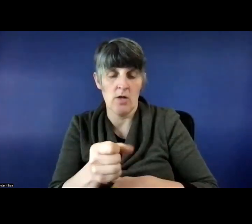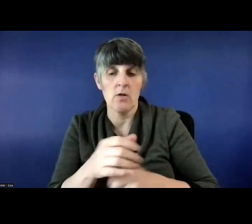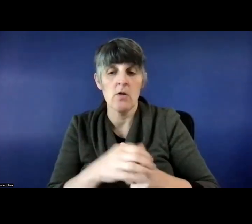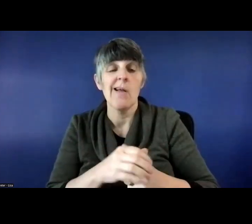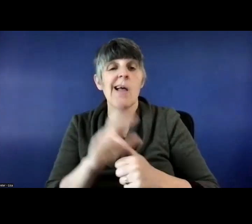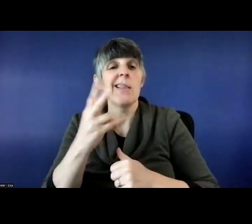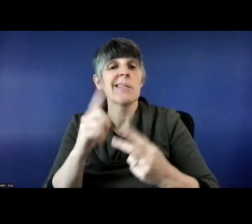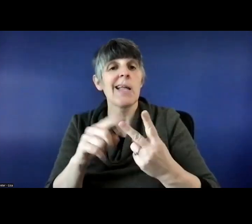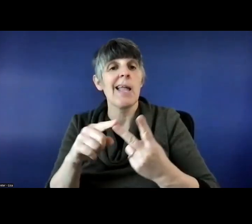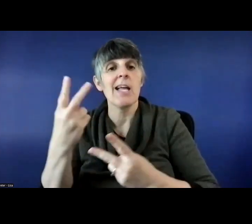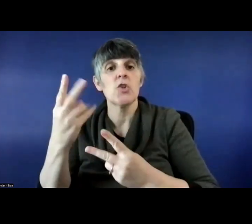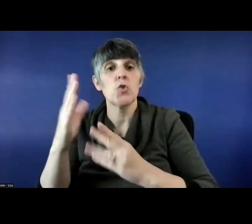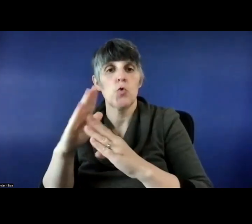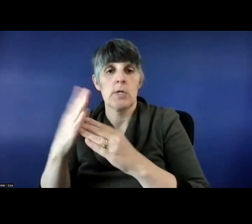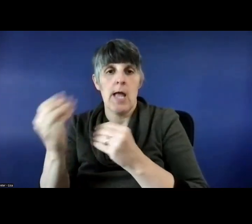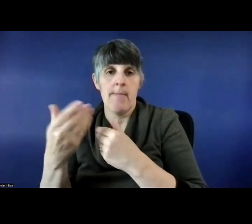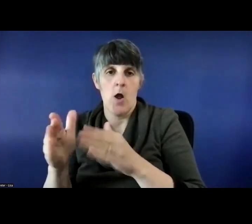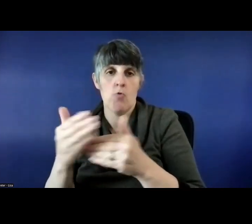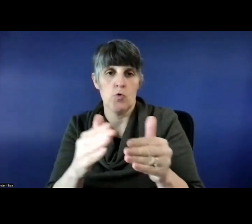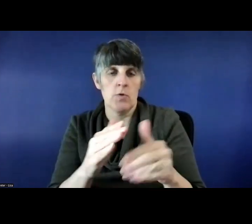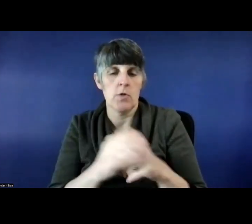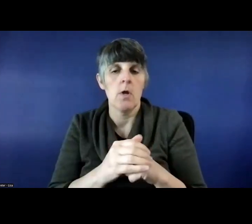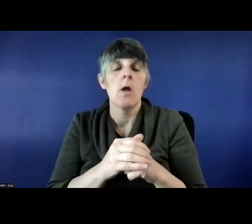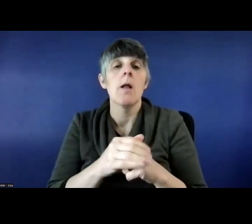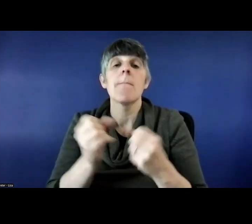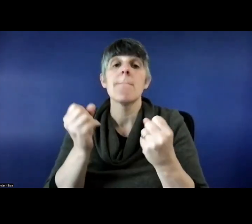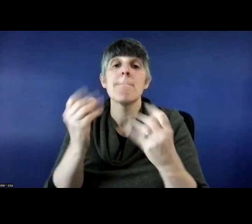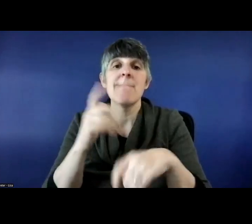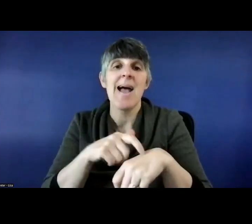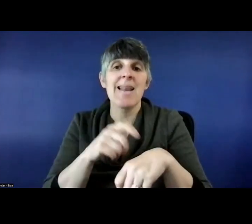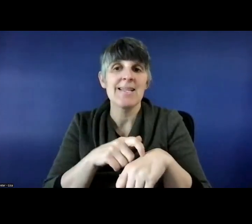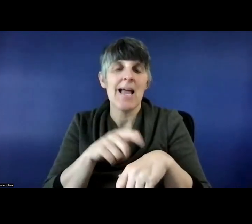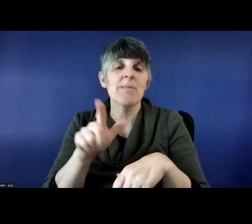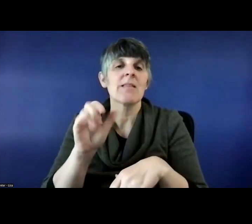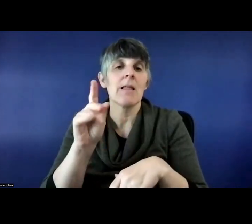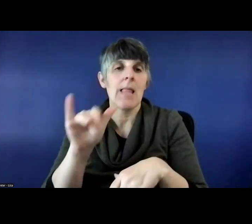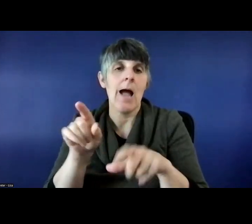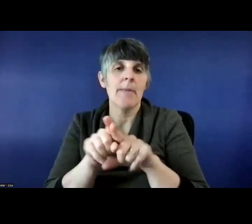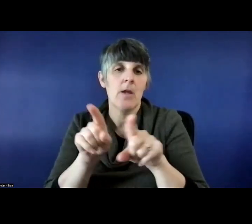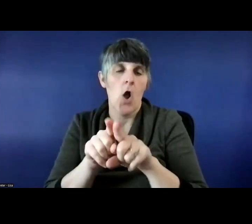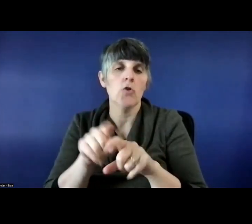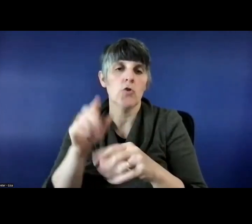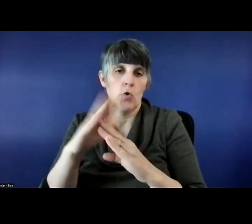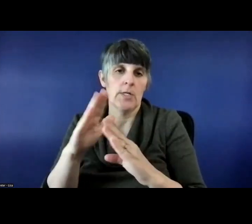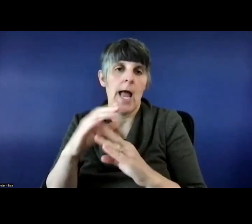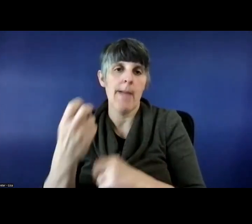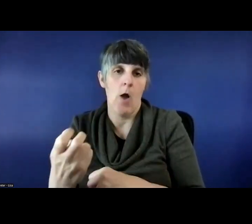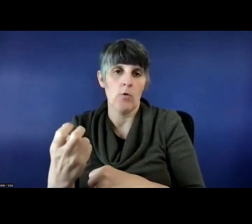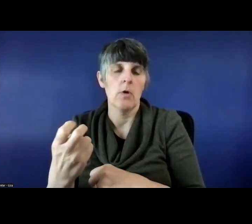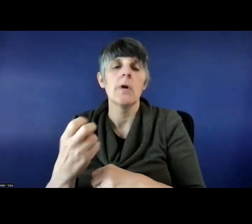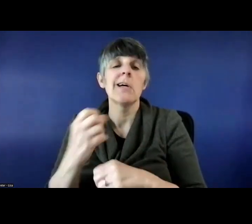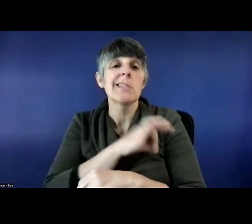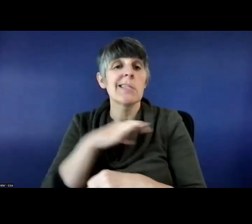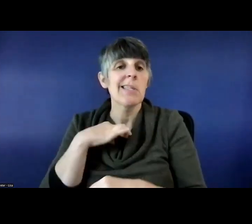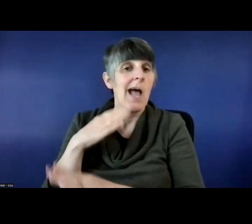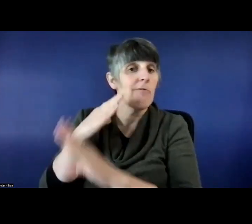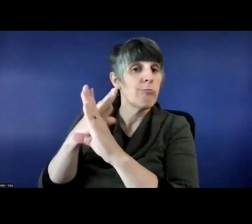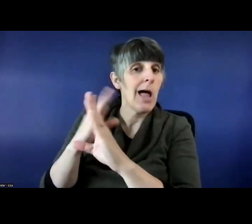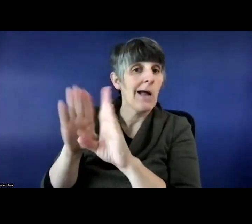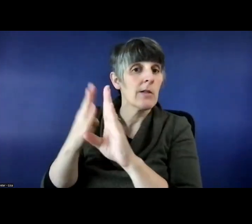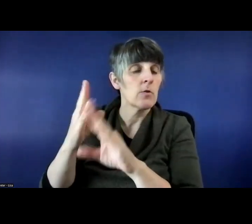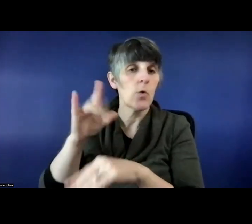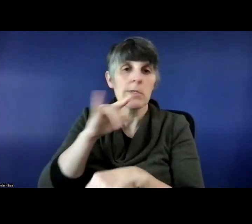2 timeout rooms. But she noted that many times the lobby was also utilized as a timeout room. Staff would block the doors so that children couldn't